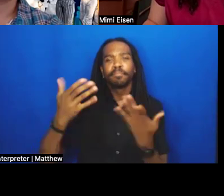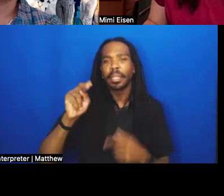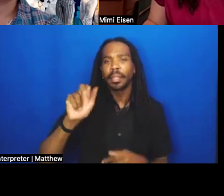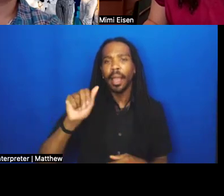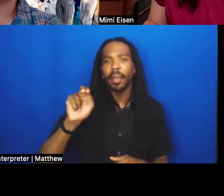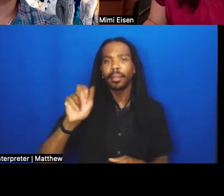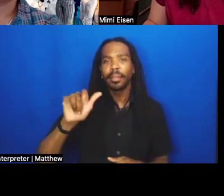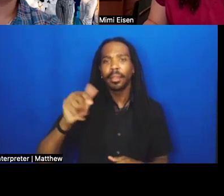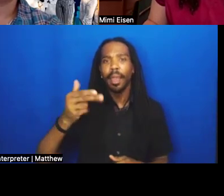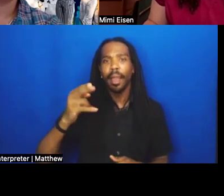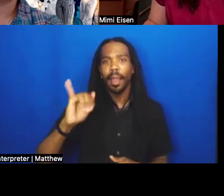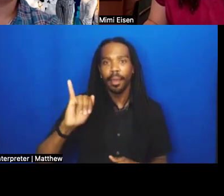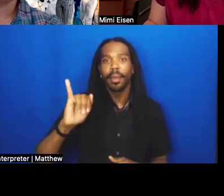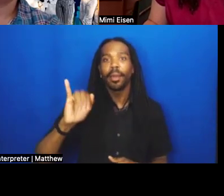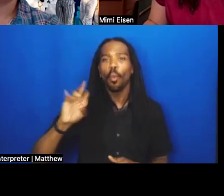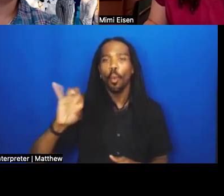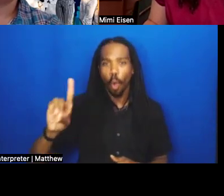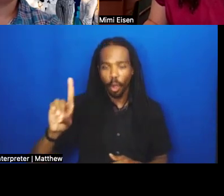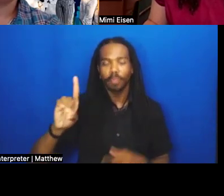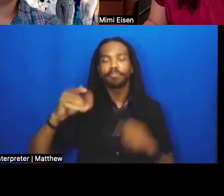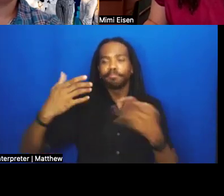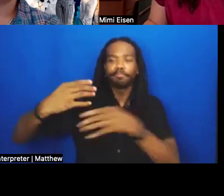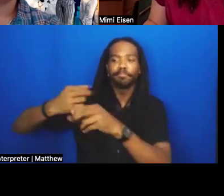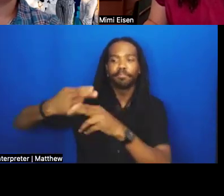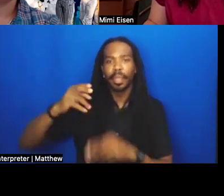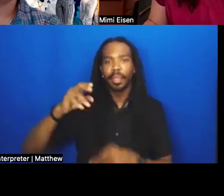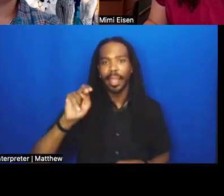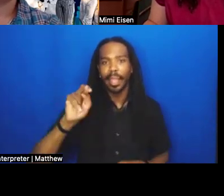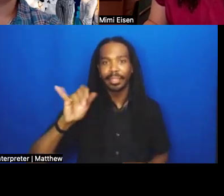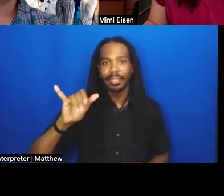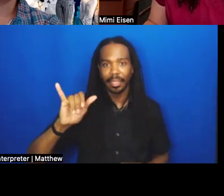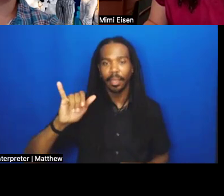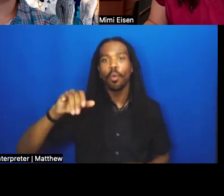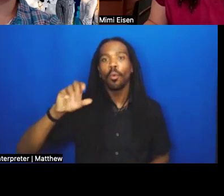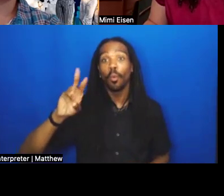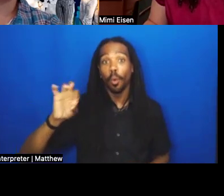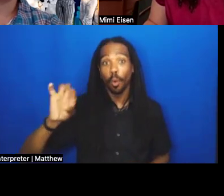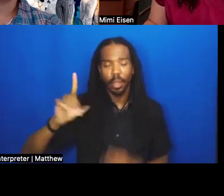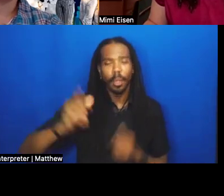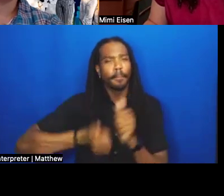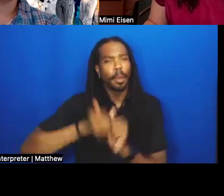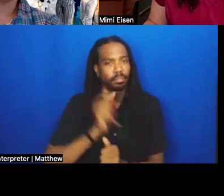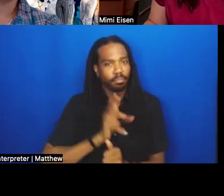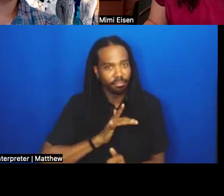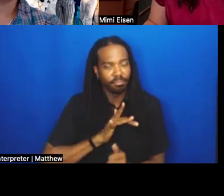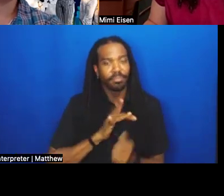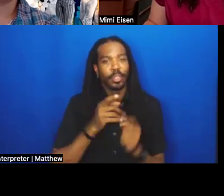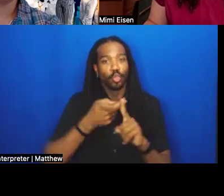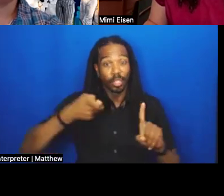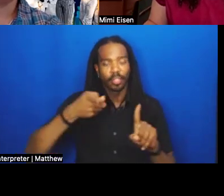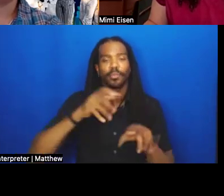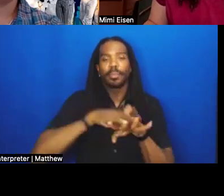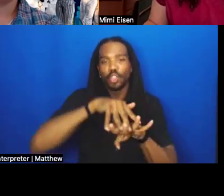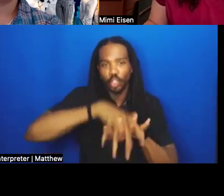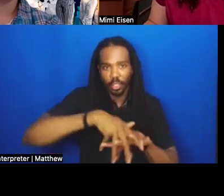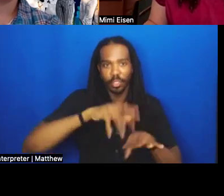I think some of the most profound sources in this collection are from Indigenous people. So she gives a speech in